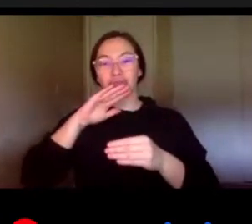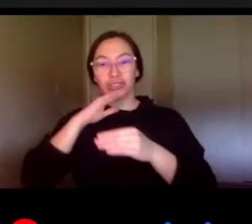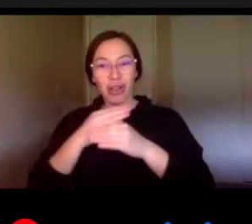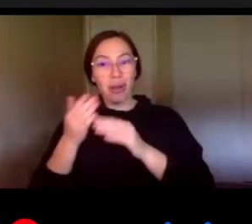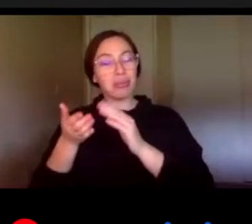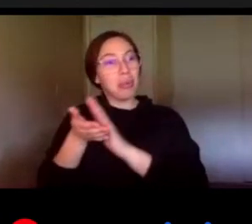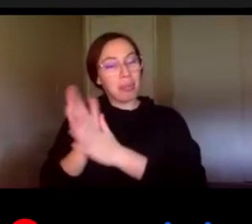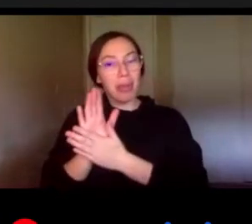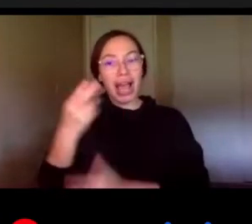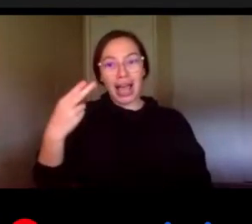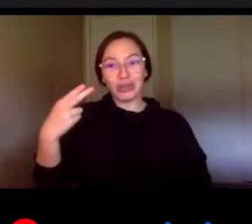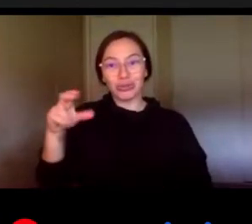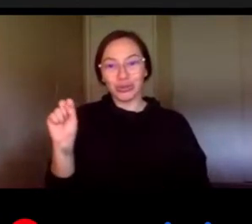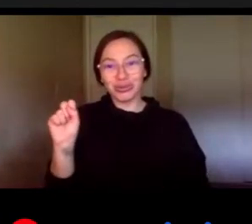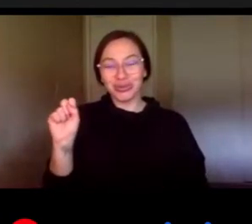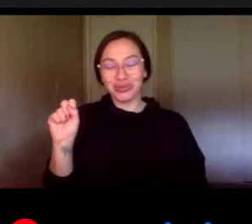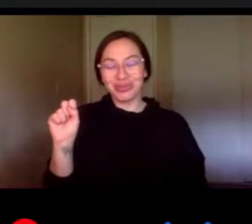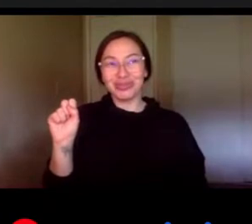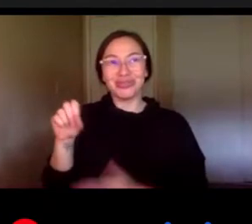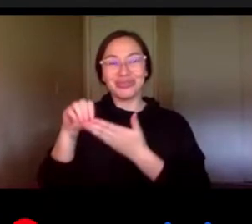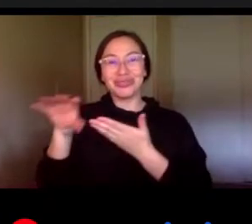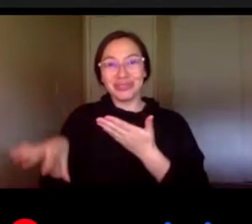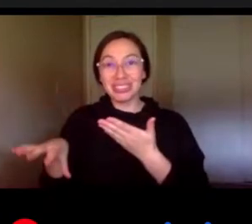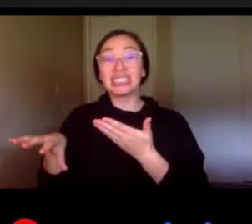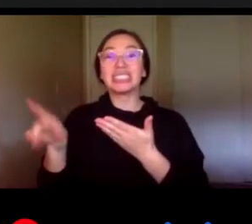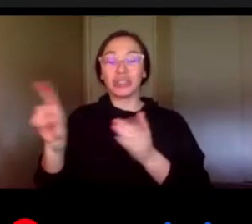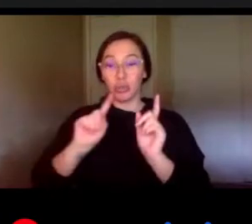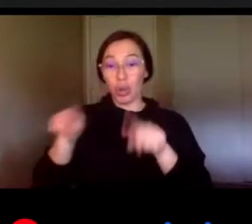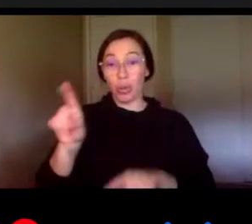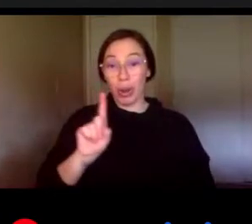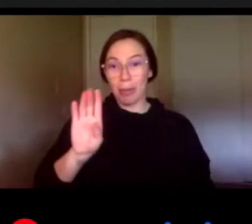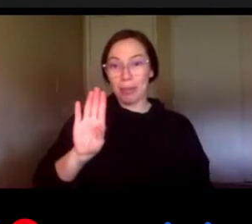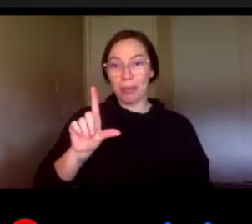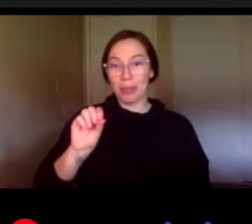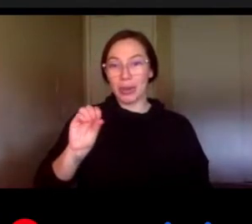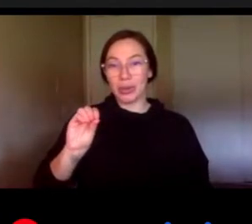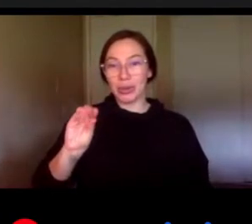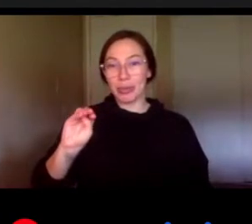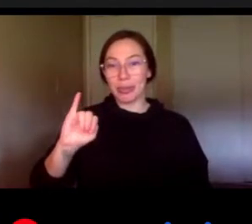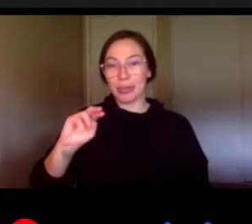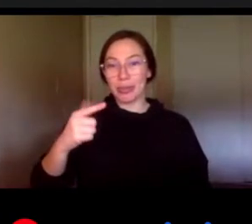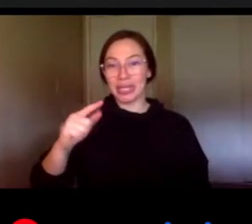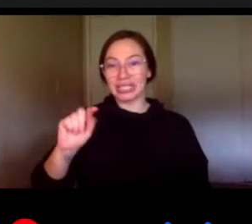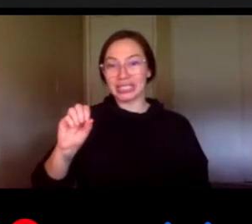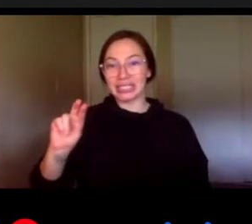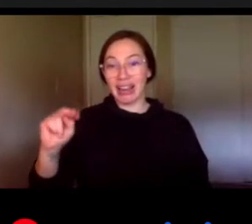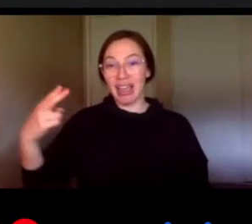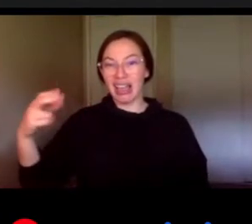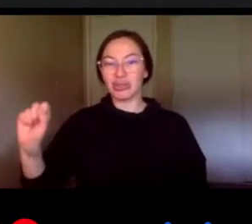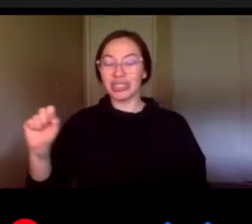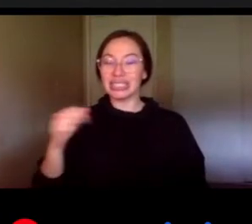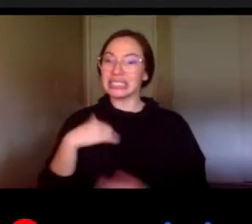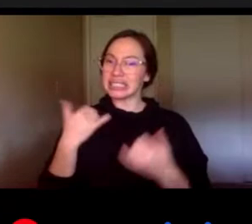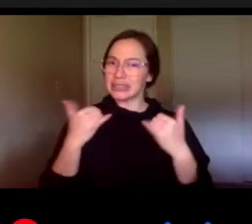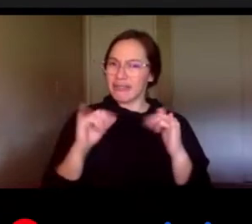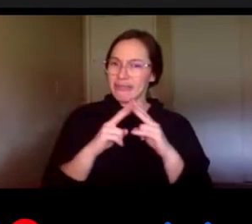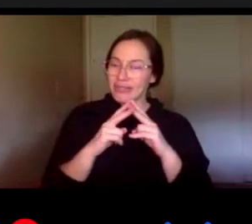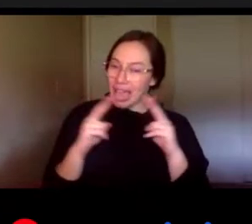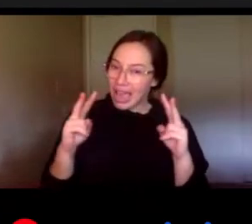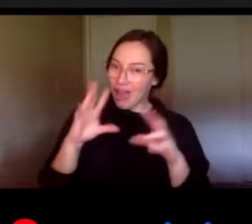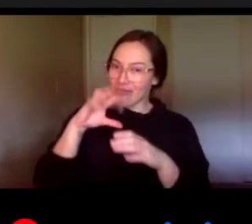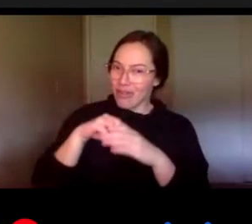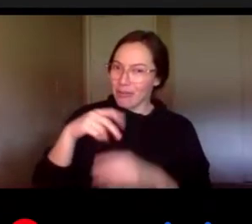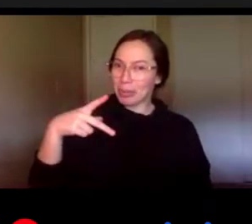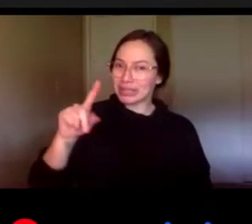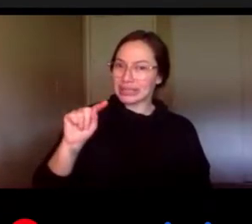into high school, and she went to Bloomington High School. And she was, I was still very involved with